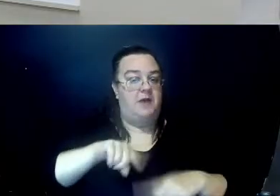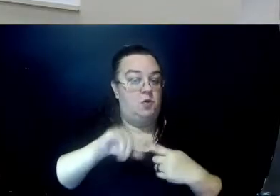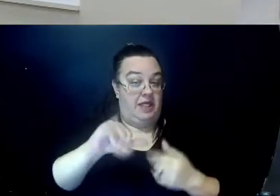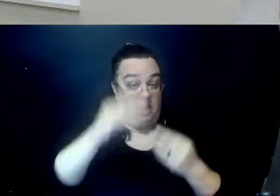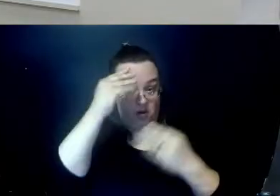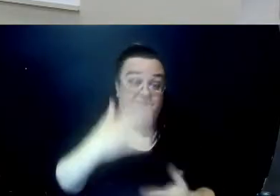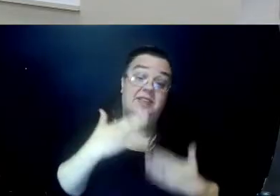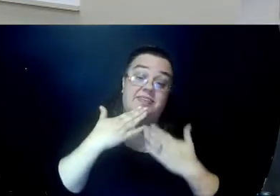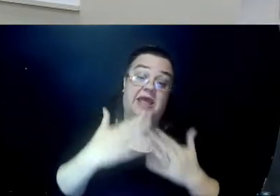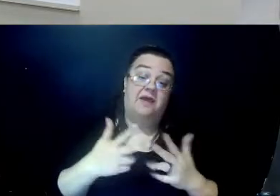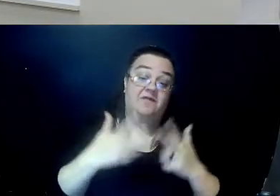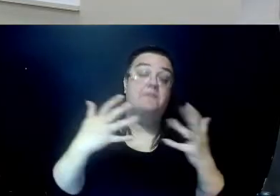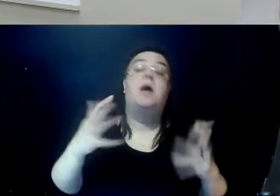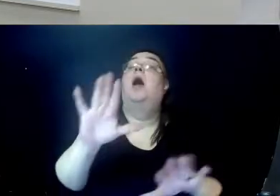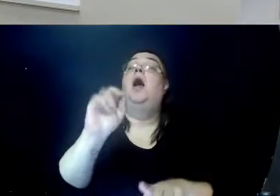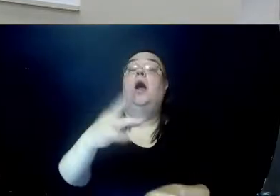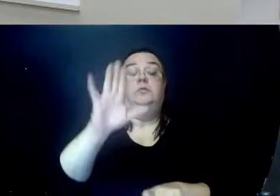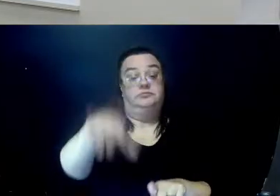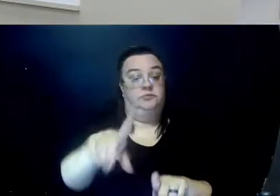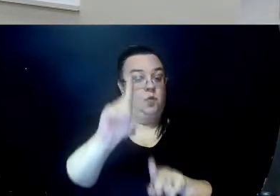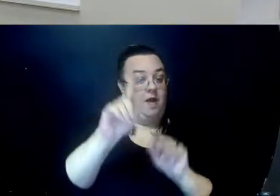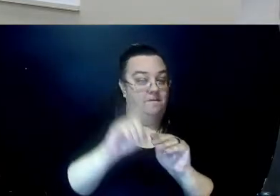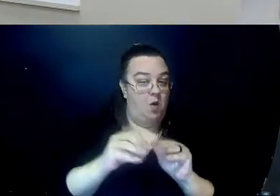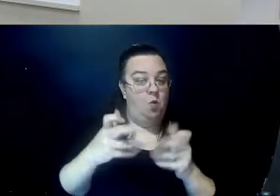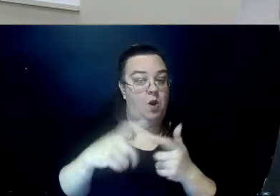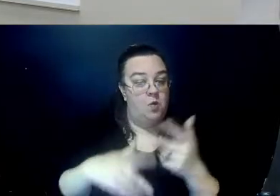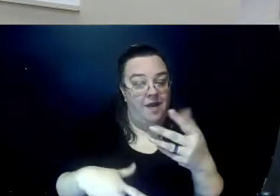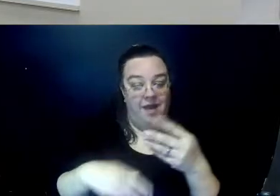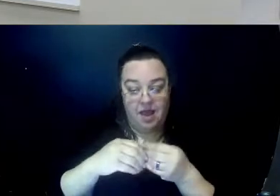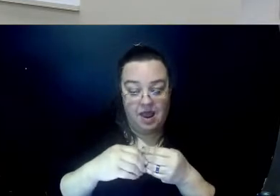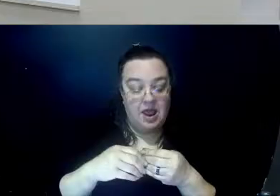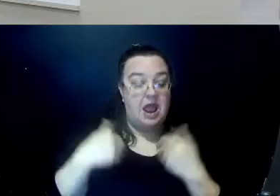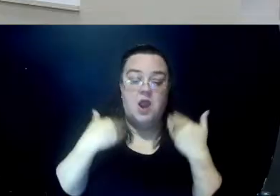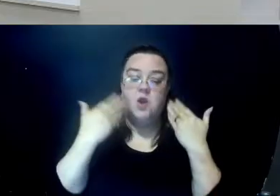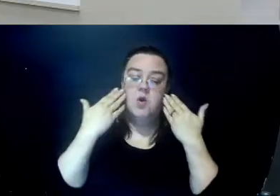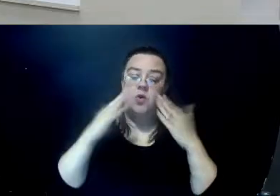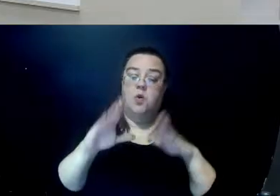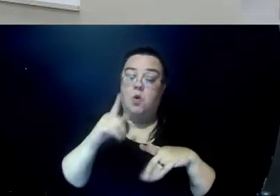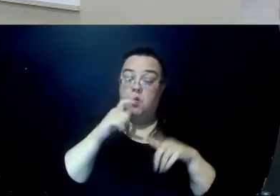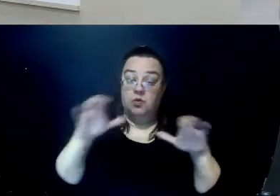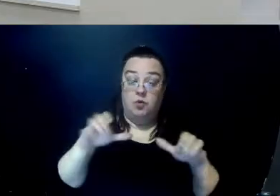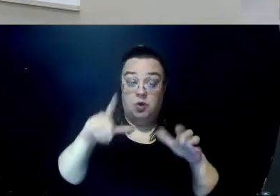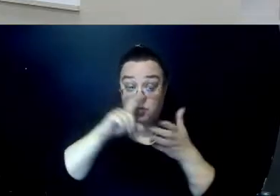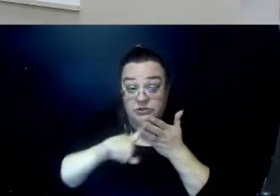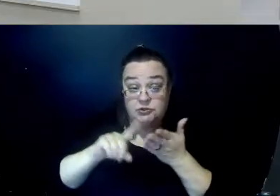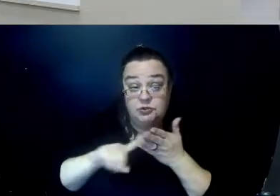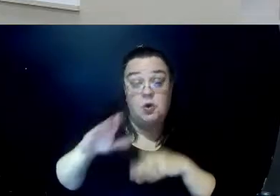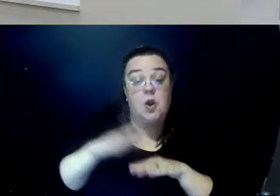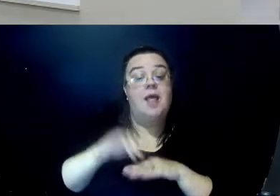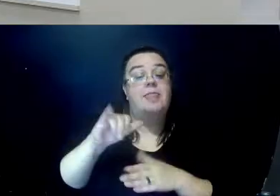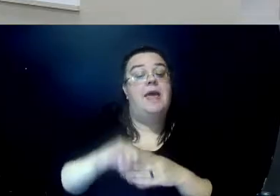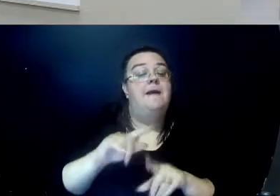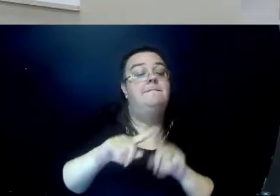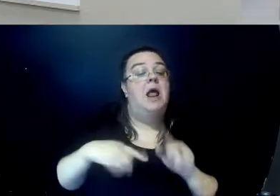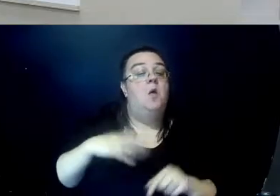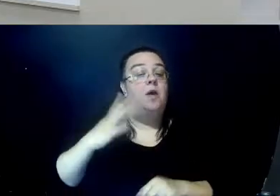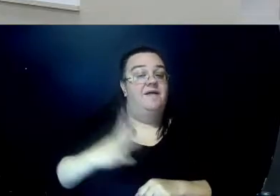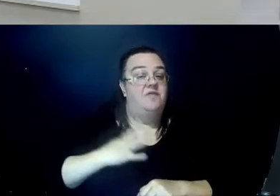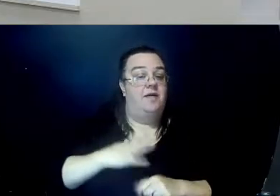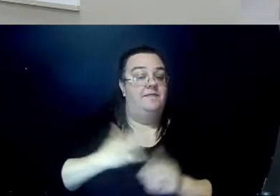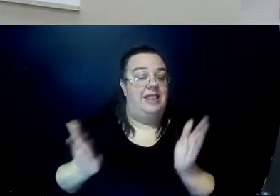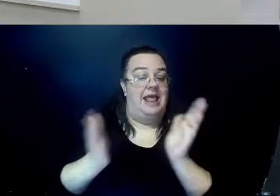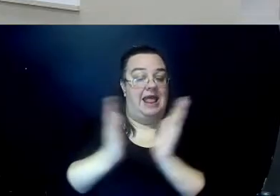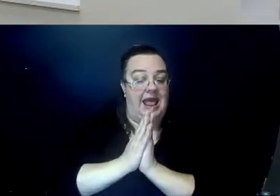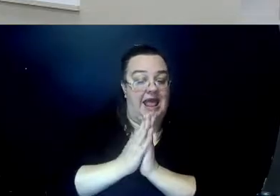Thank you very much. Oh, and one more thing I would add, I don't know who's doing the research on this, but I would formally ask our town attorneys to